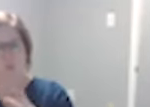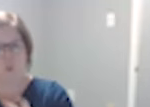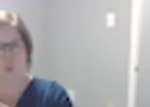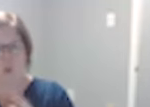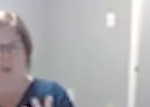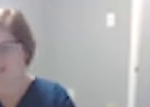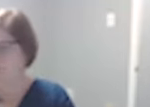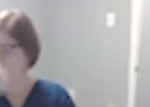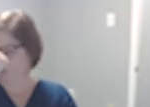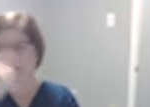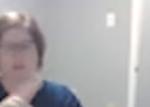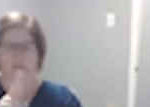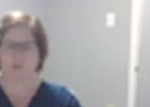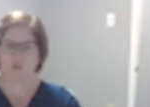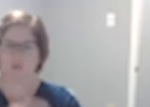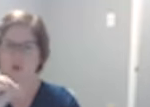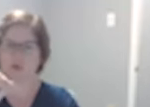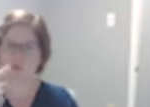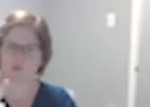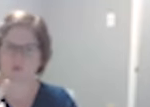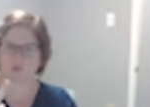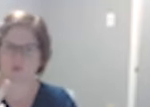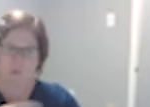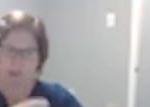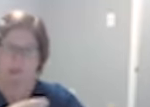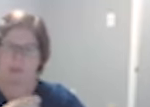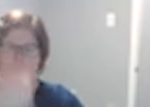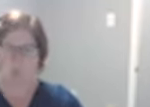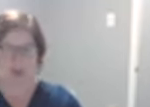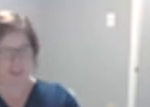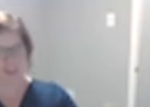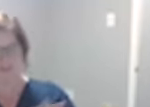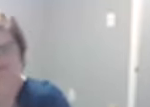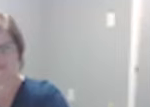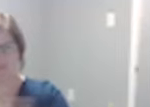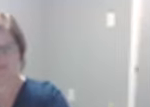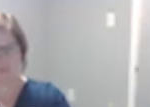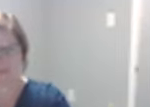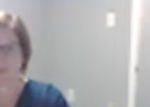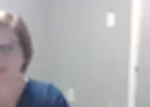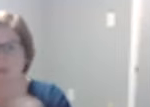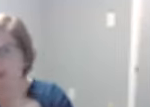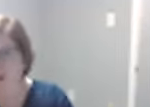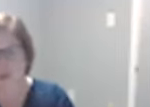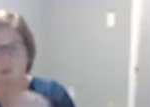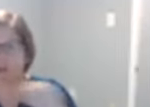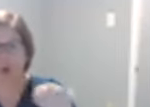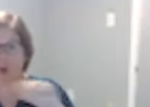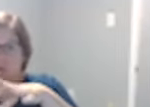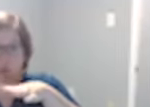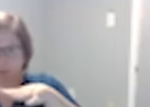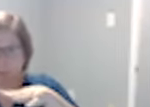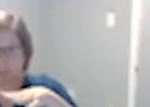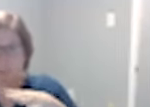oxygen machine keep making oxygen. Why you should make air go around? Because there's no gravity, your air doesn't